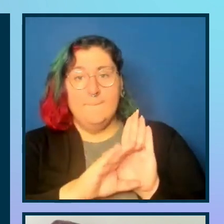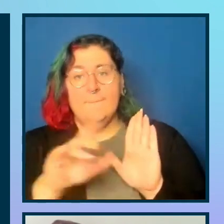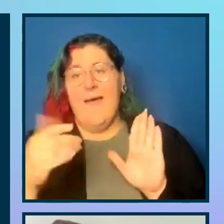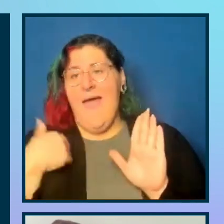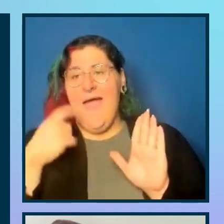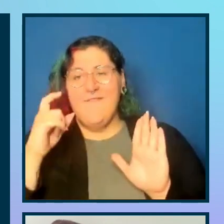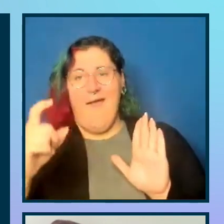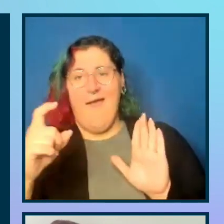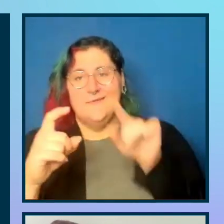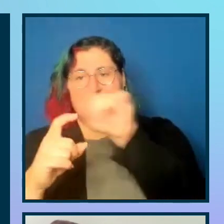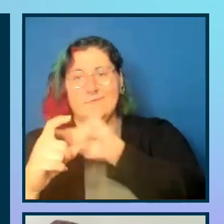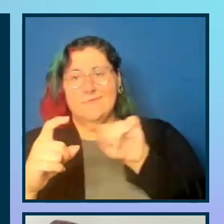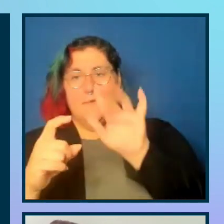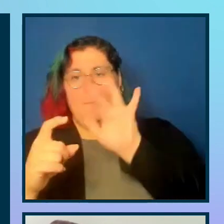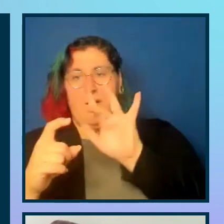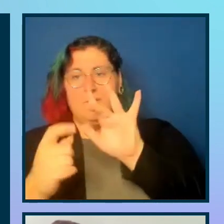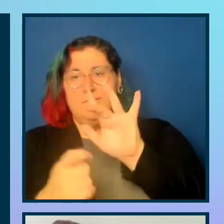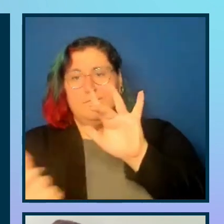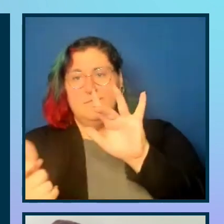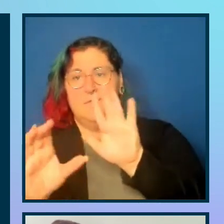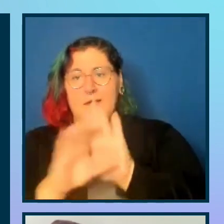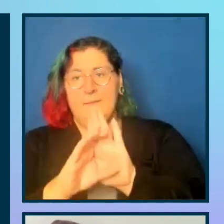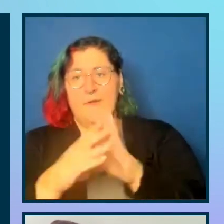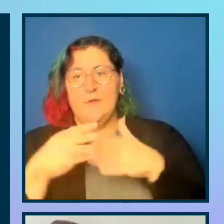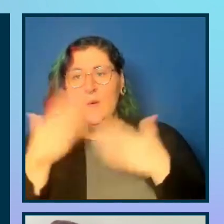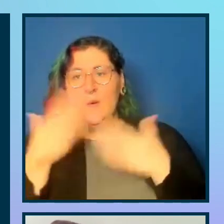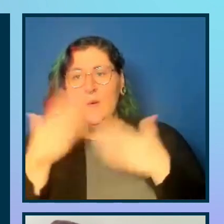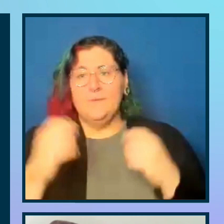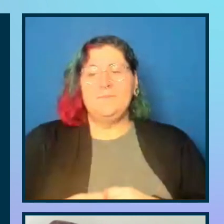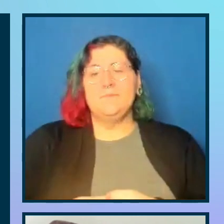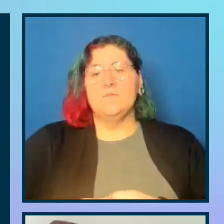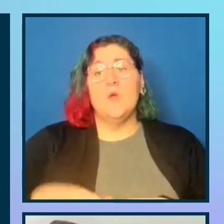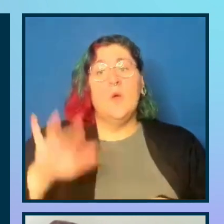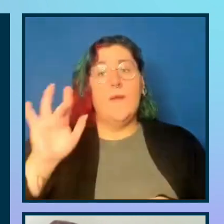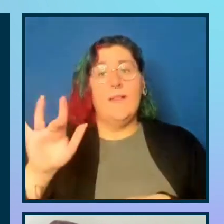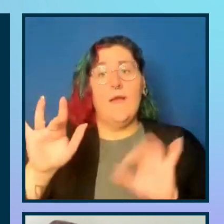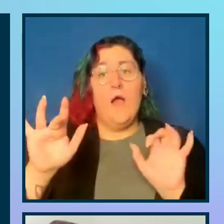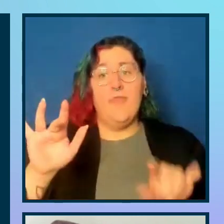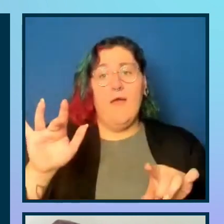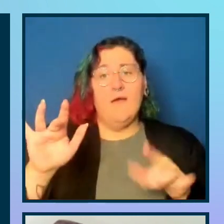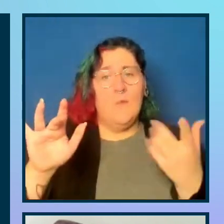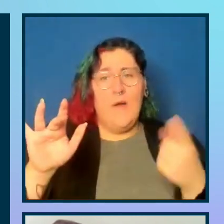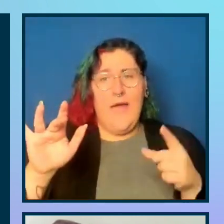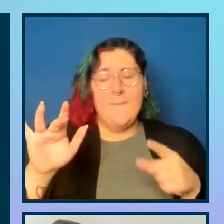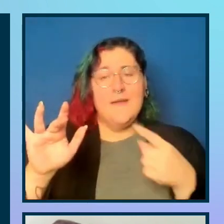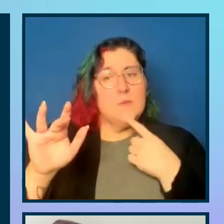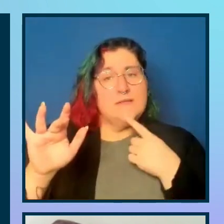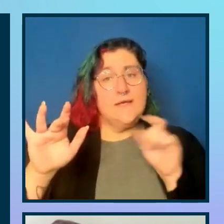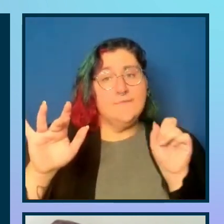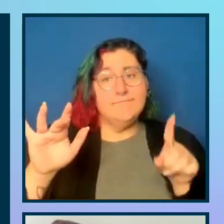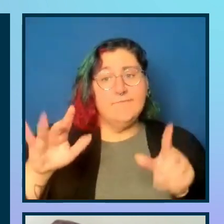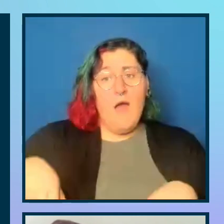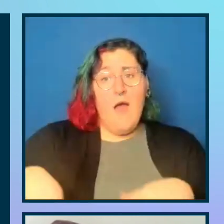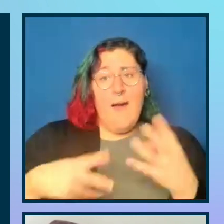removes the images. So when we click on the remove, we get an upload image form, which is a button, and then